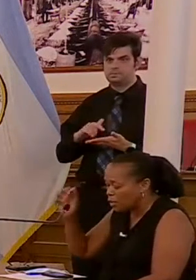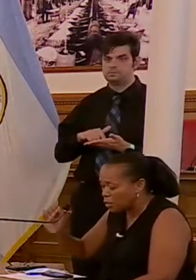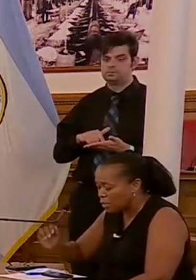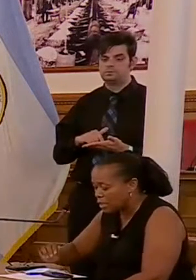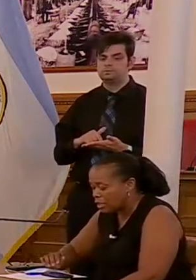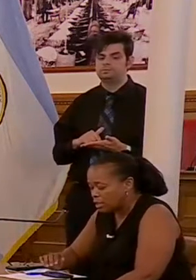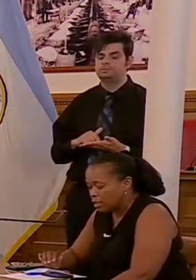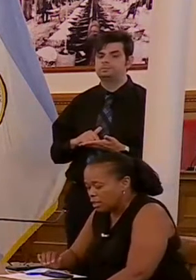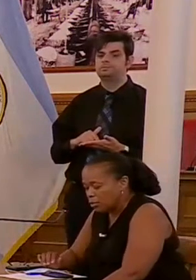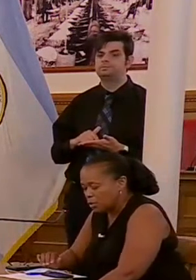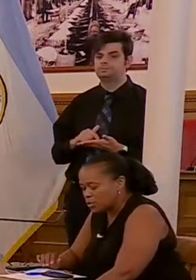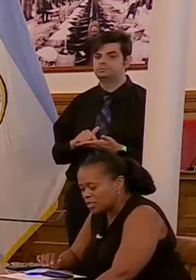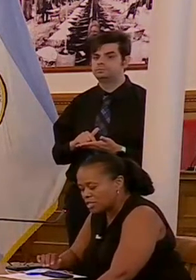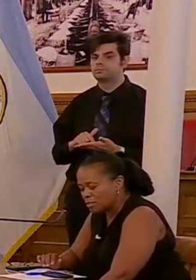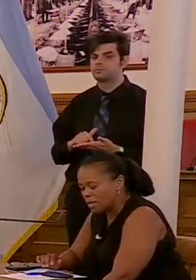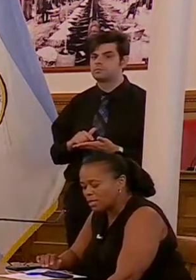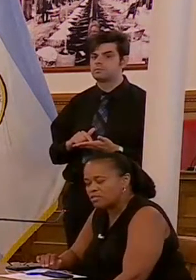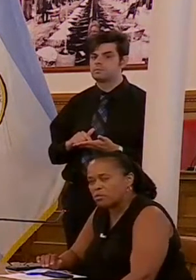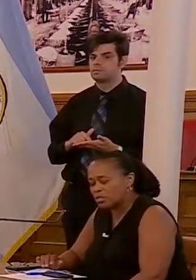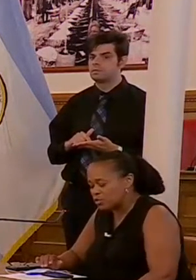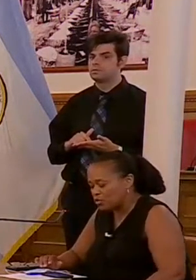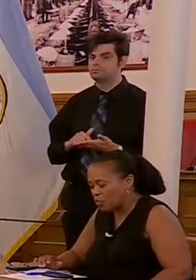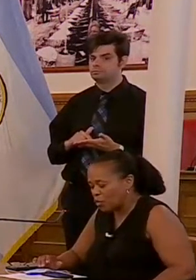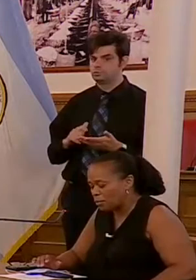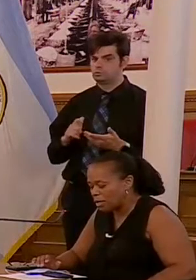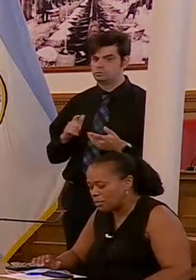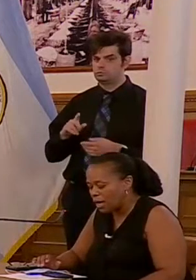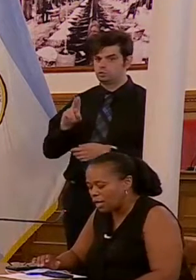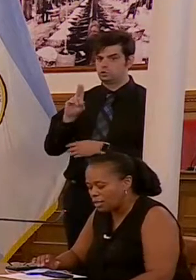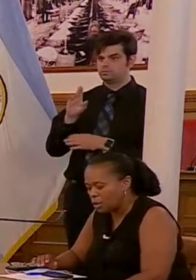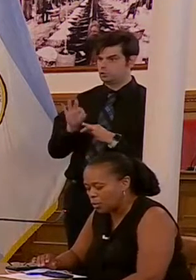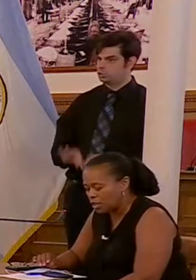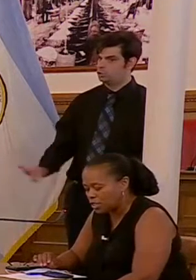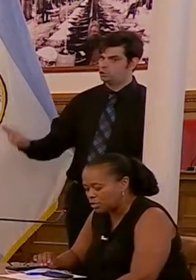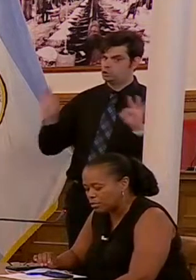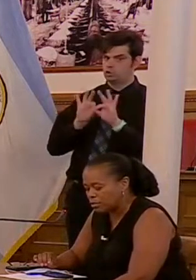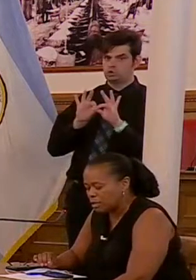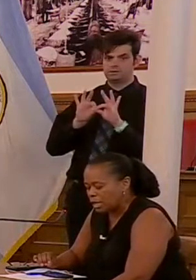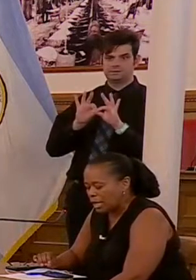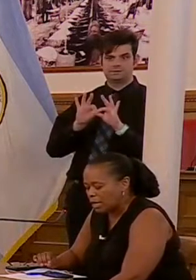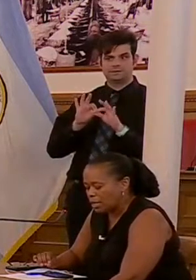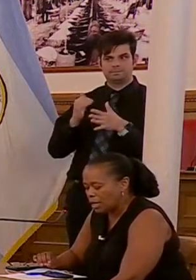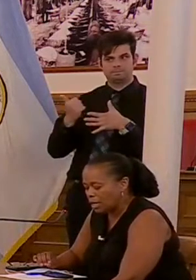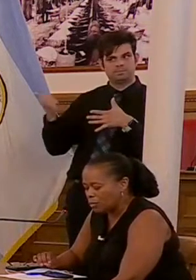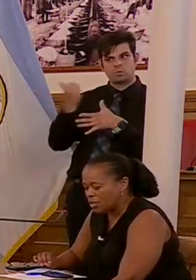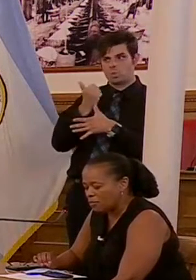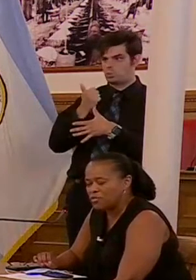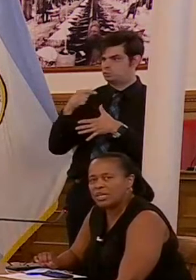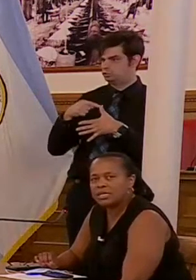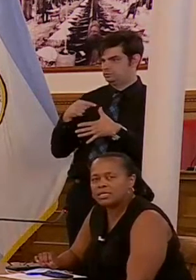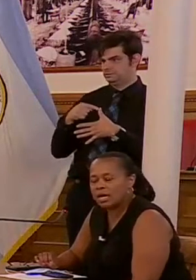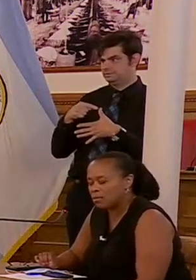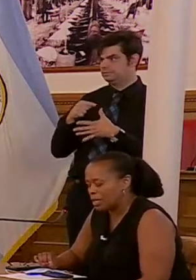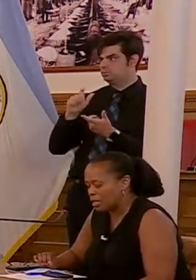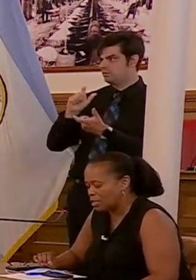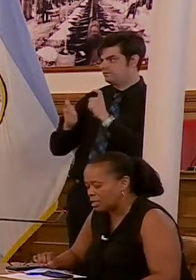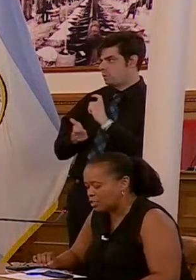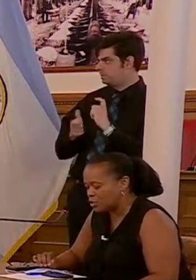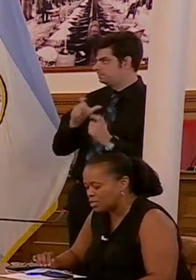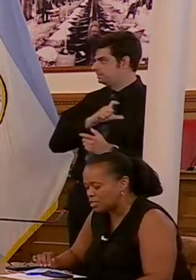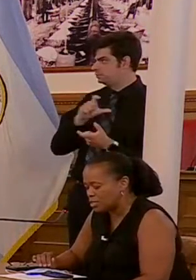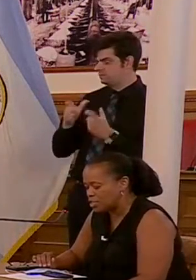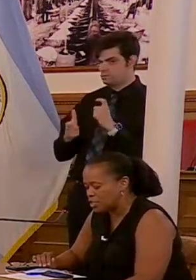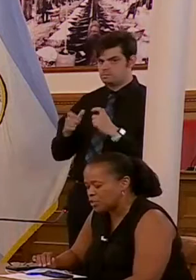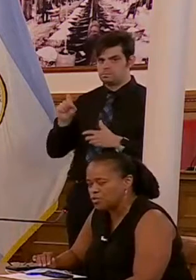urgent priority. We're addressing demands of police reform made by the coalition. And we have presented a timeline